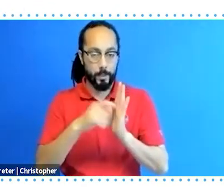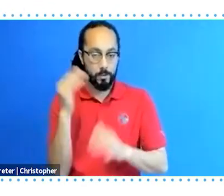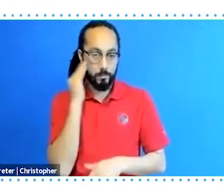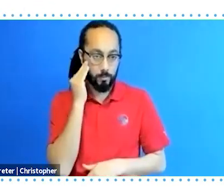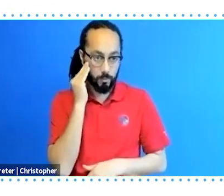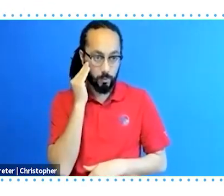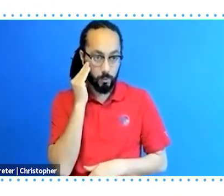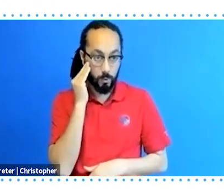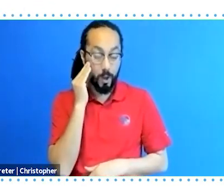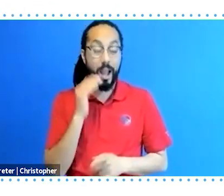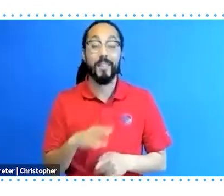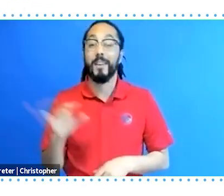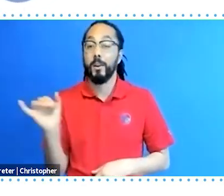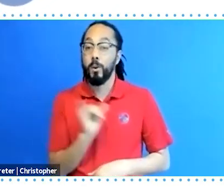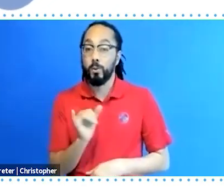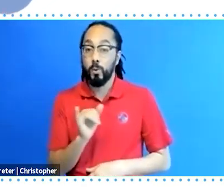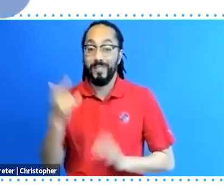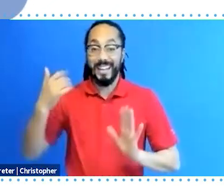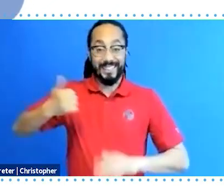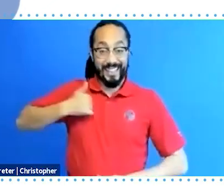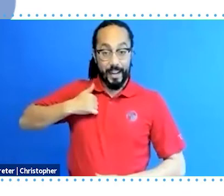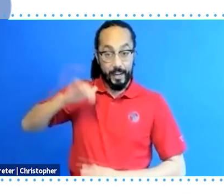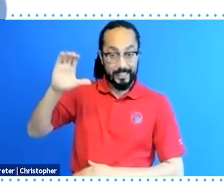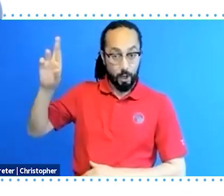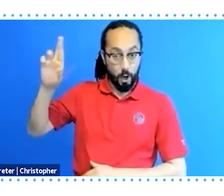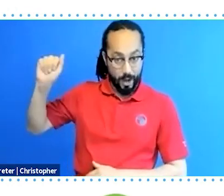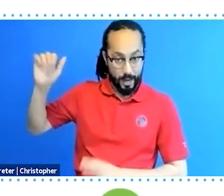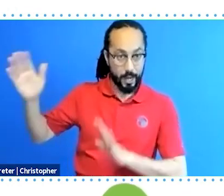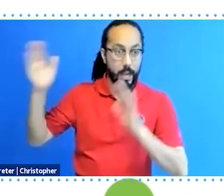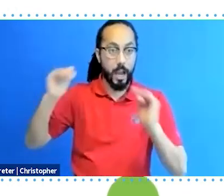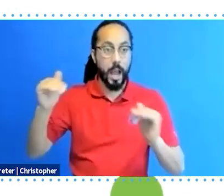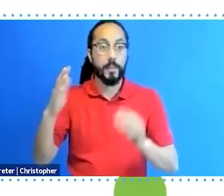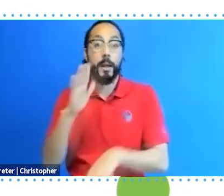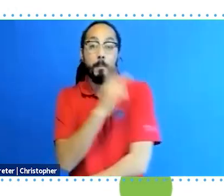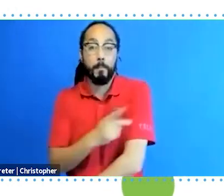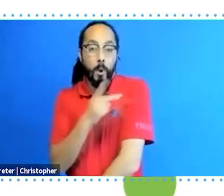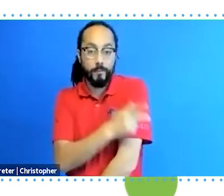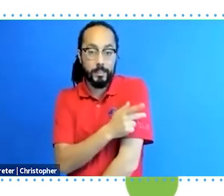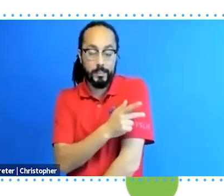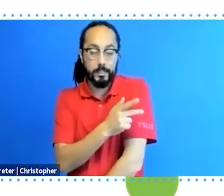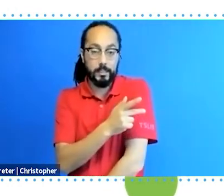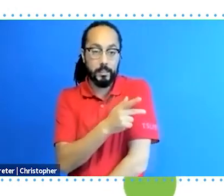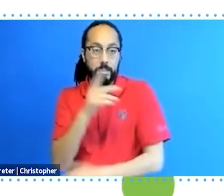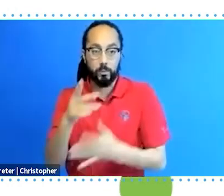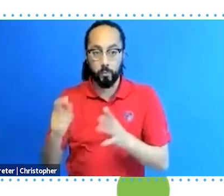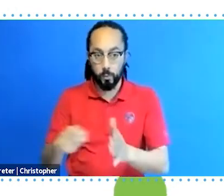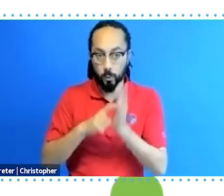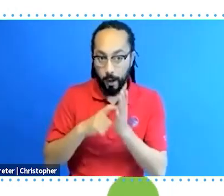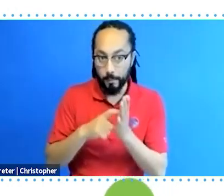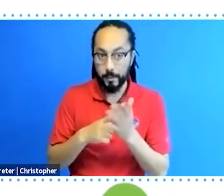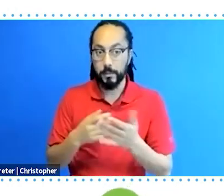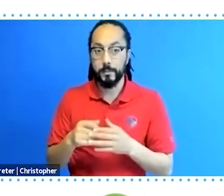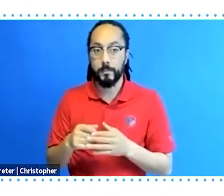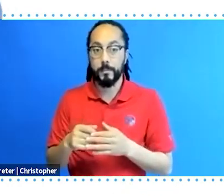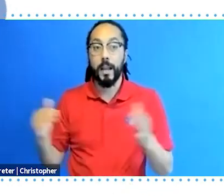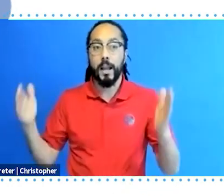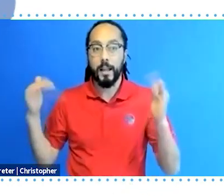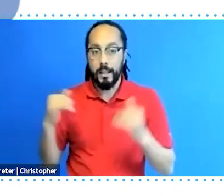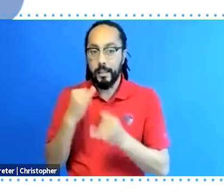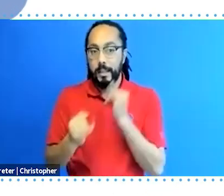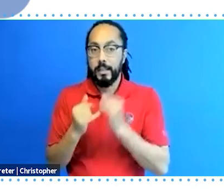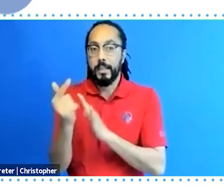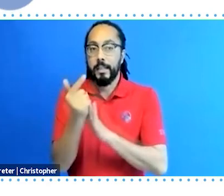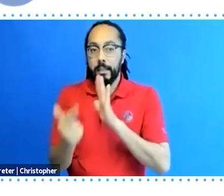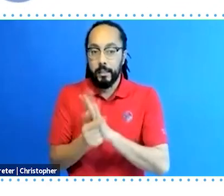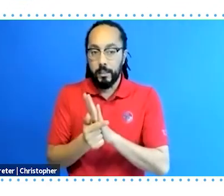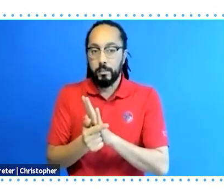provincial, territorial, or if you are a federal organization, nonprofit requirements. And then you've obviously got some legal and legislative compliance above